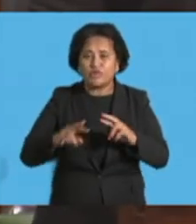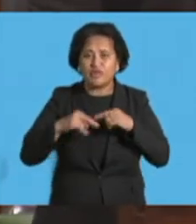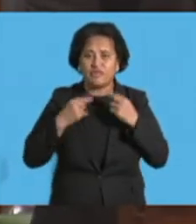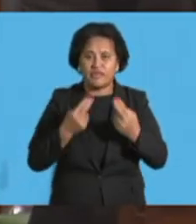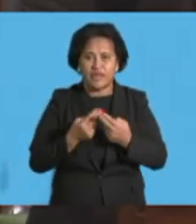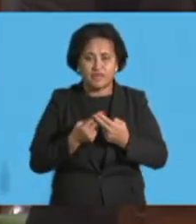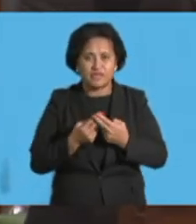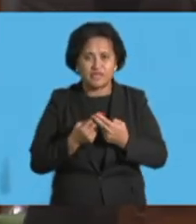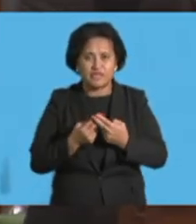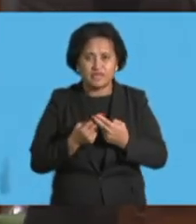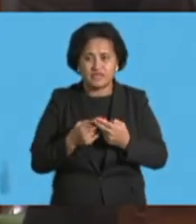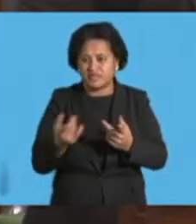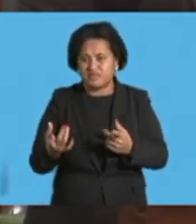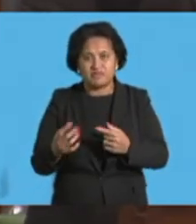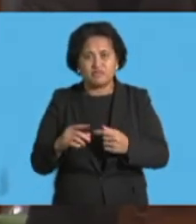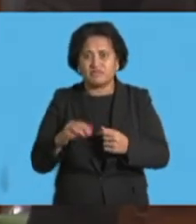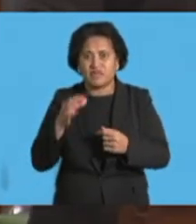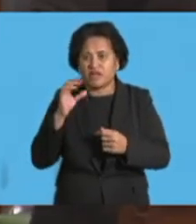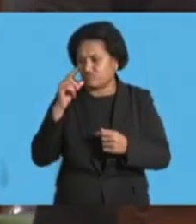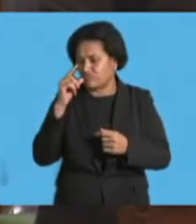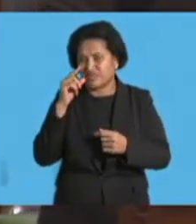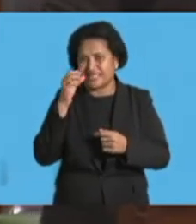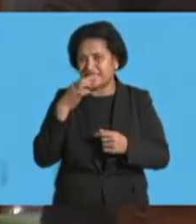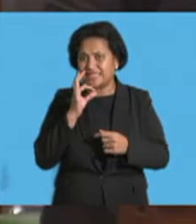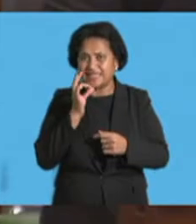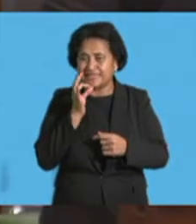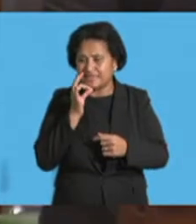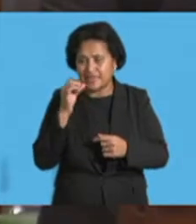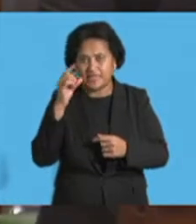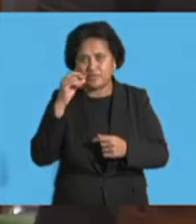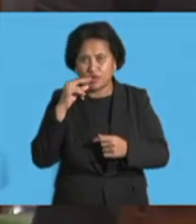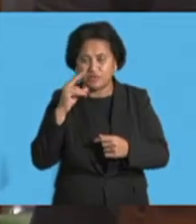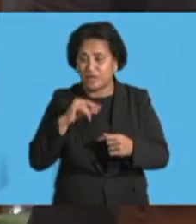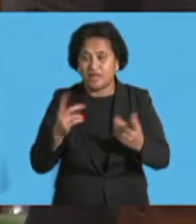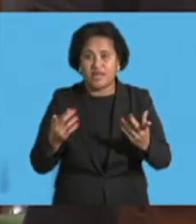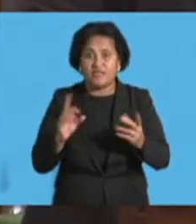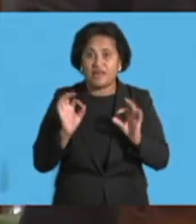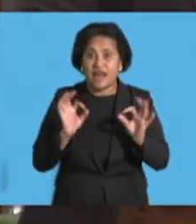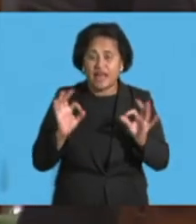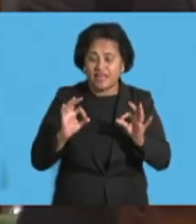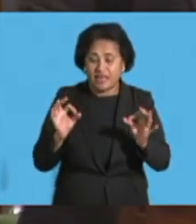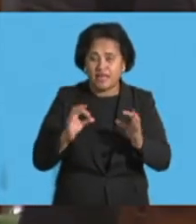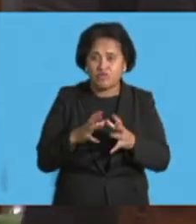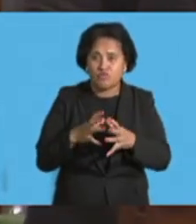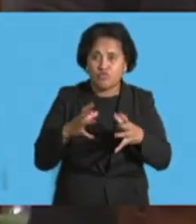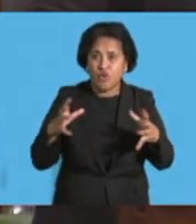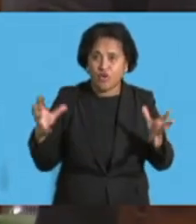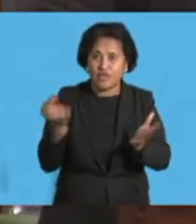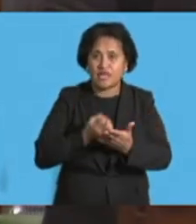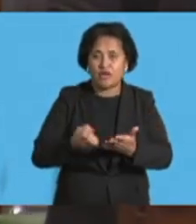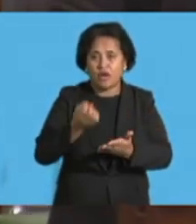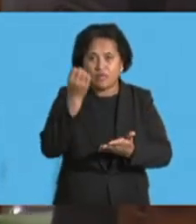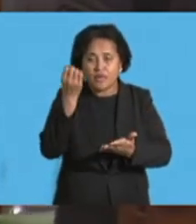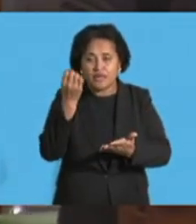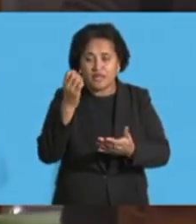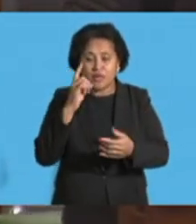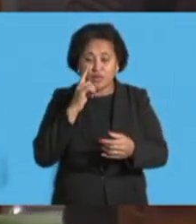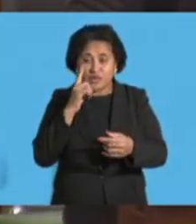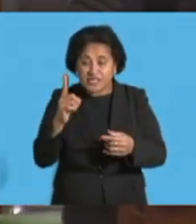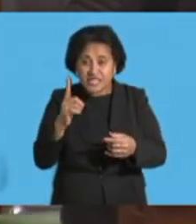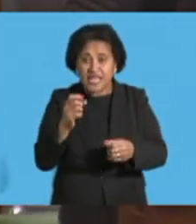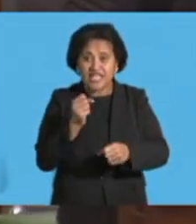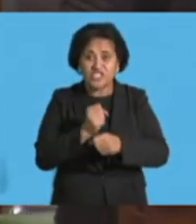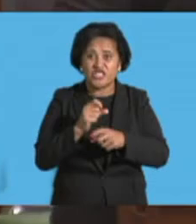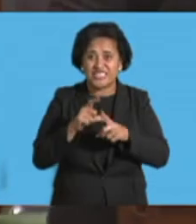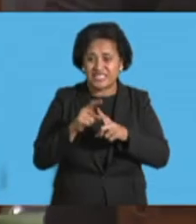is possible without a growing economy. The Fijian government's record growth in the annual GDP and economic growth over the